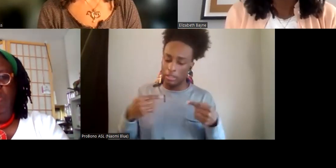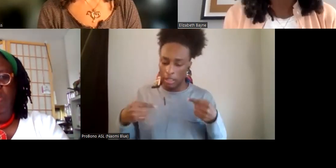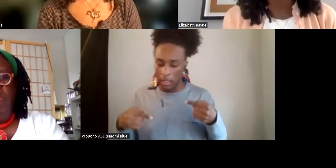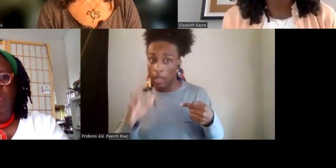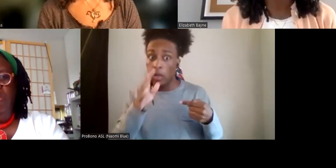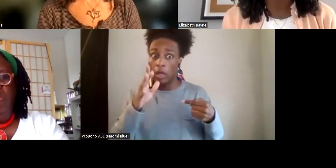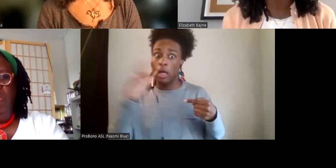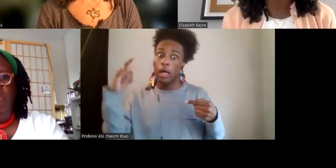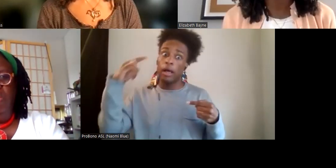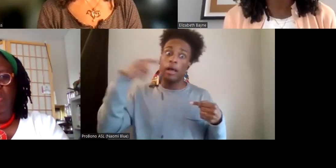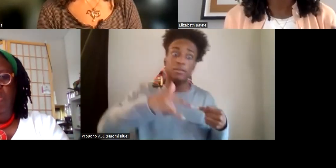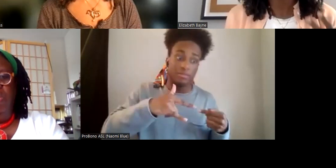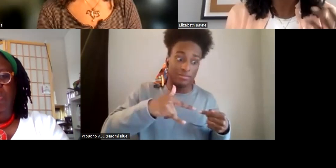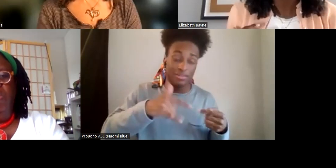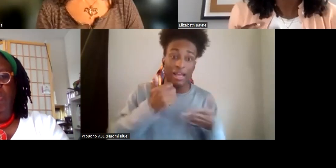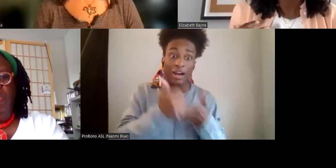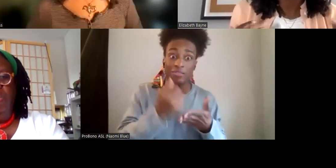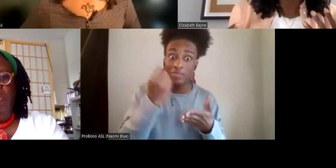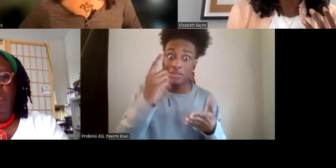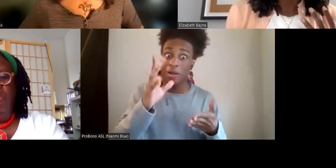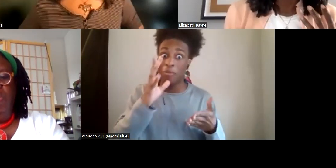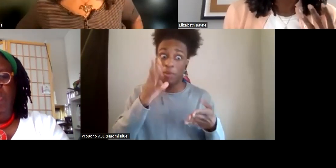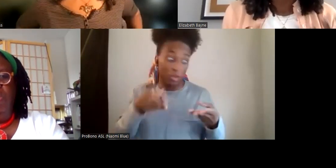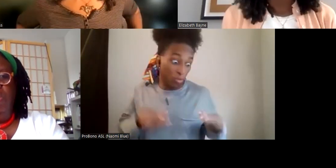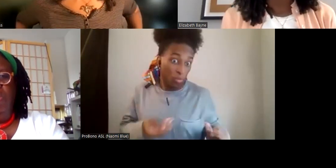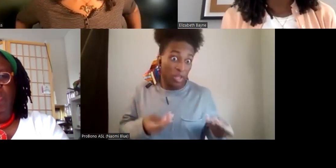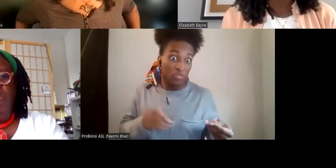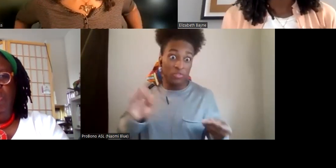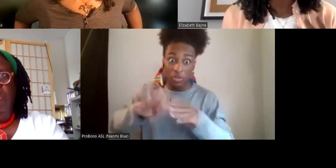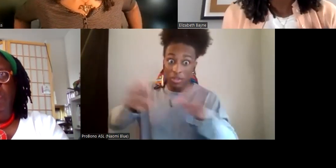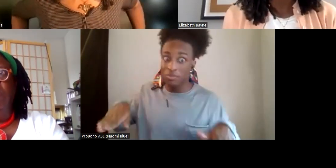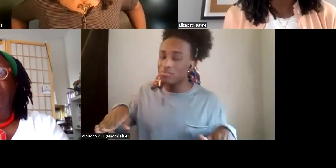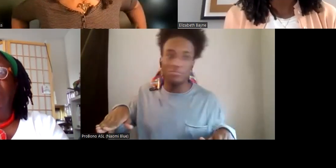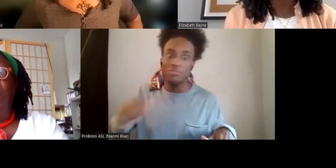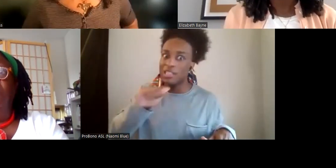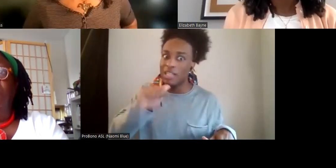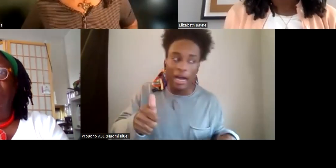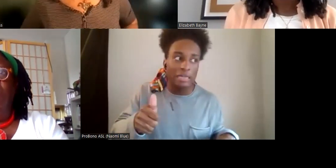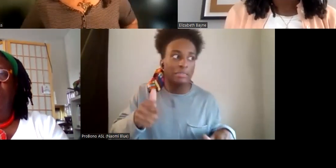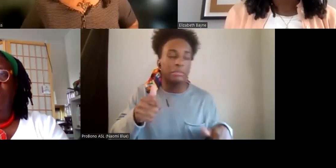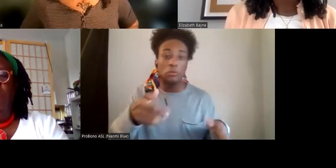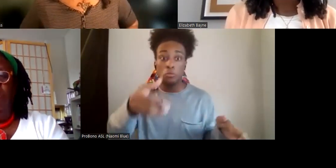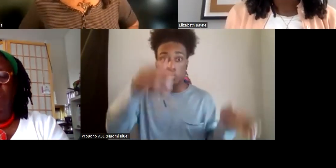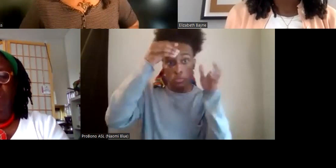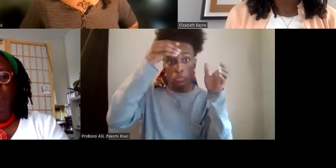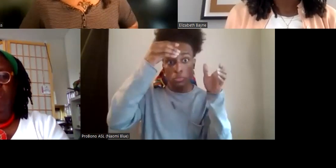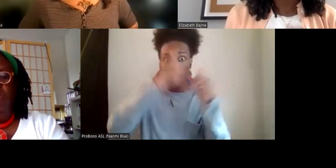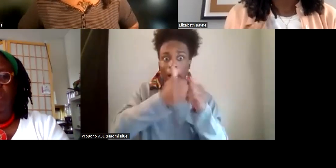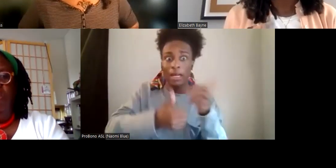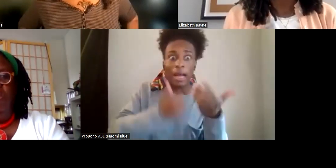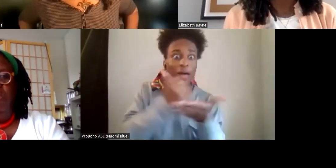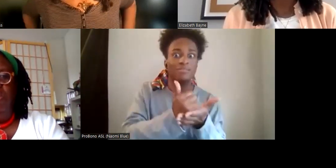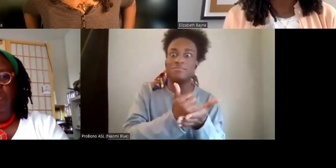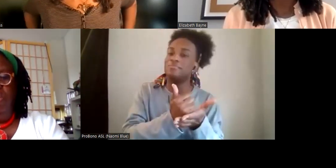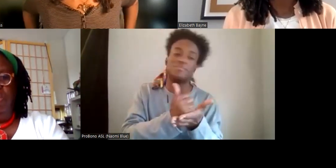did not breastfeed any of her children. So she doesn't have that background to really assist. And so she lacks the